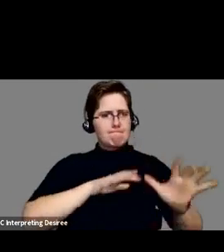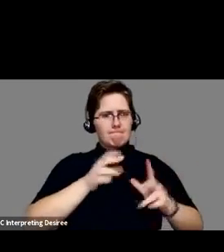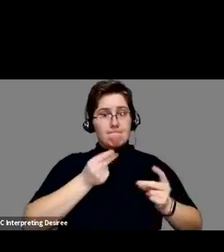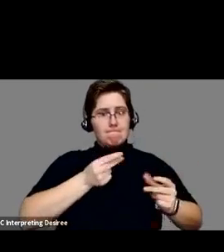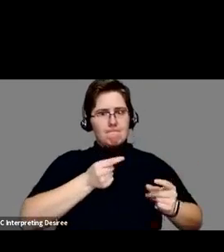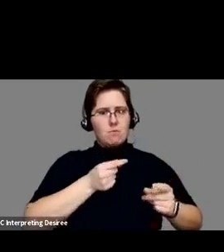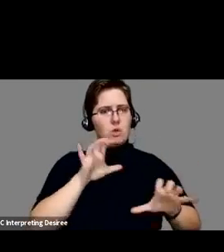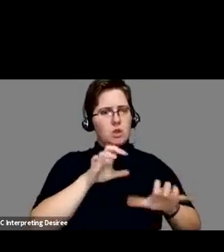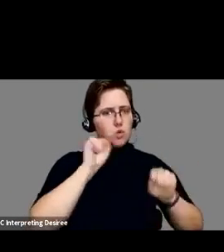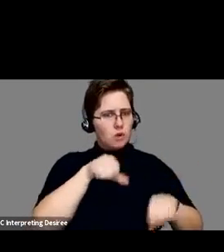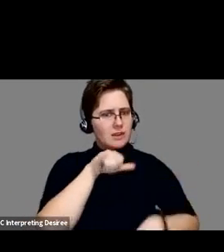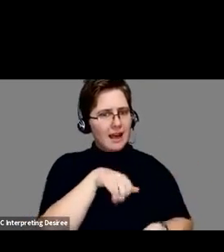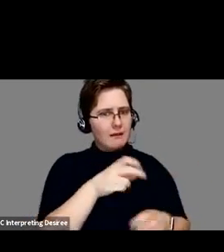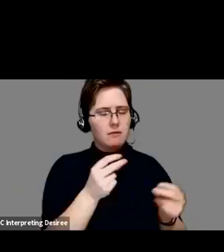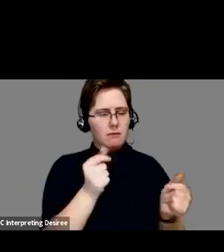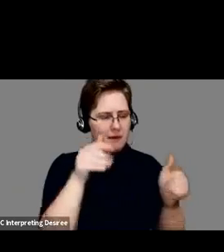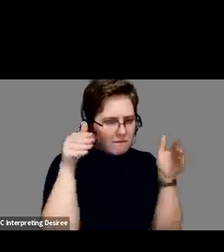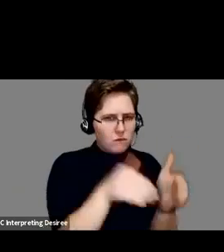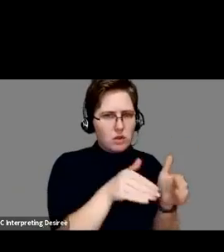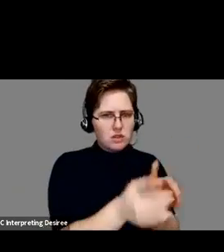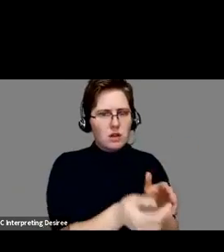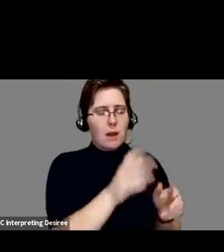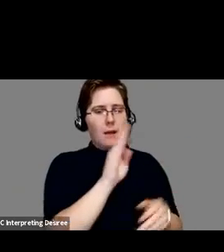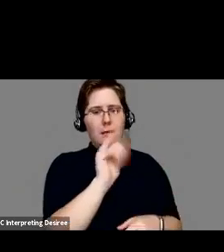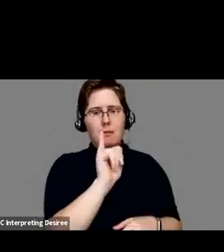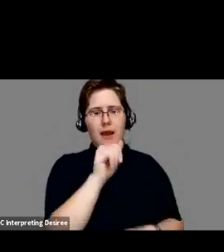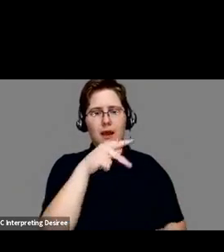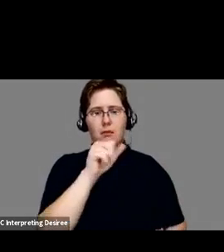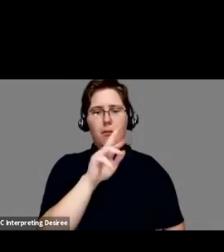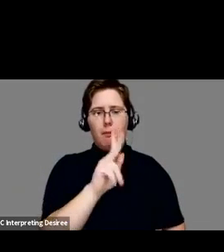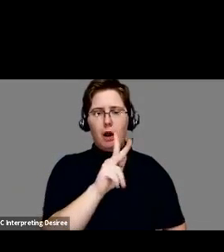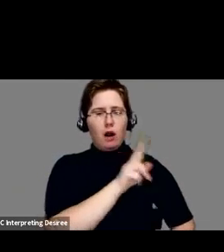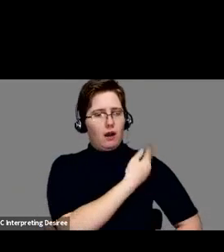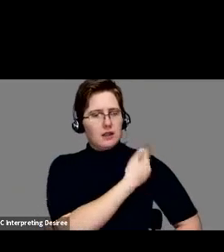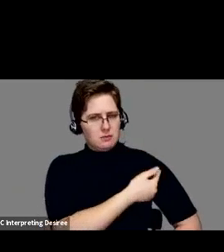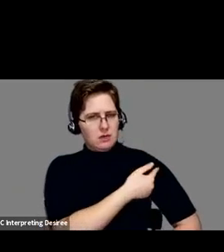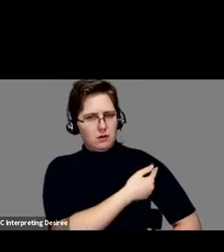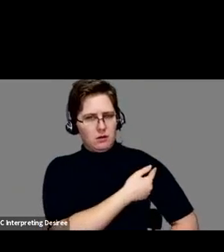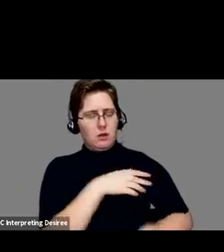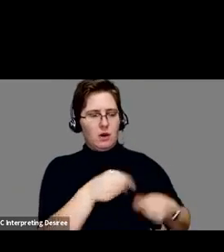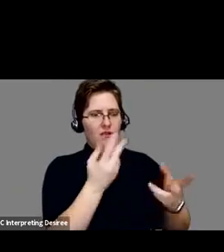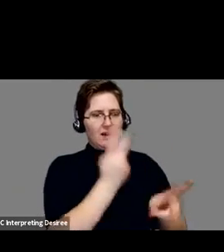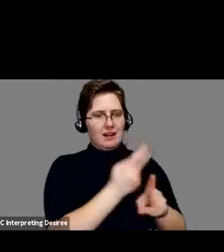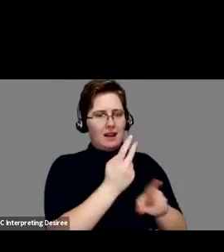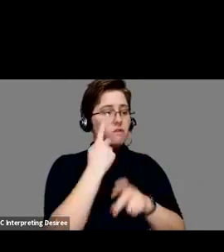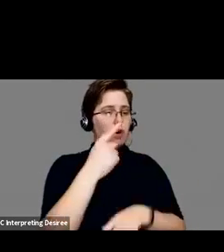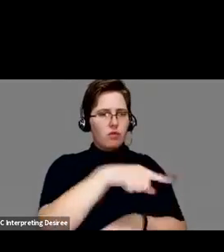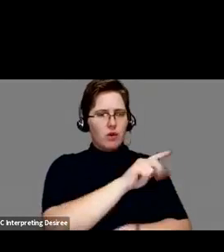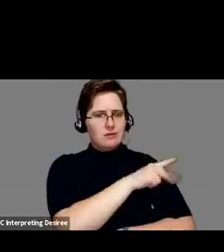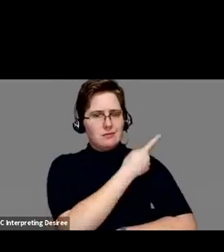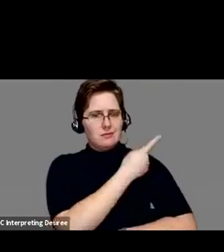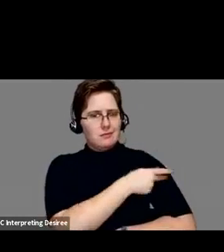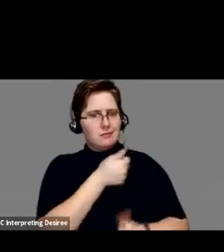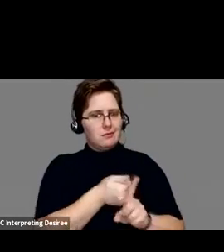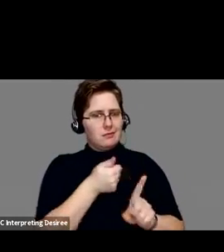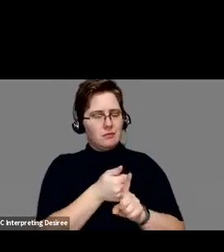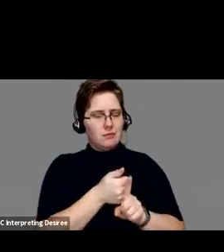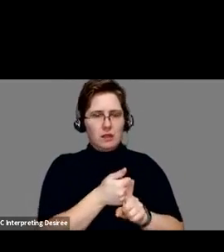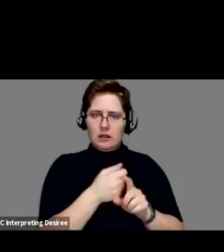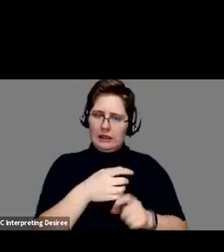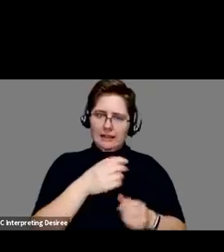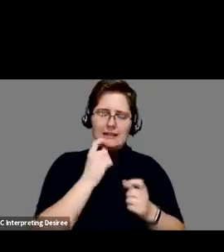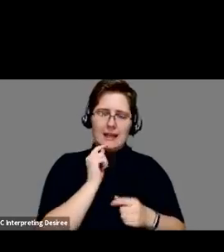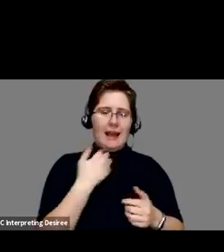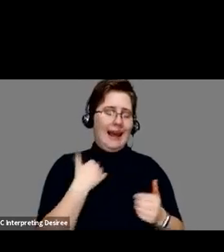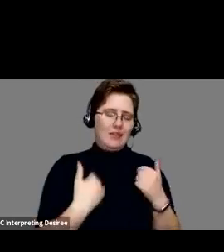we did that in a very focused effort at Bay Park Hospital to provide care to the patients who were in greatest need at